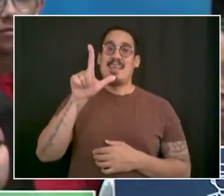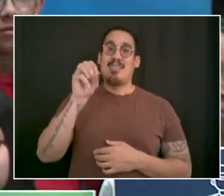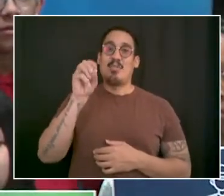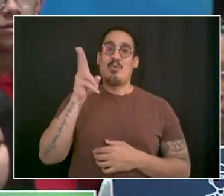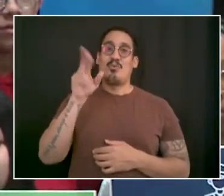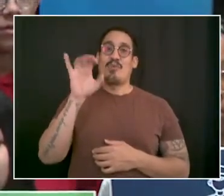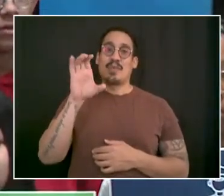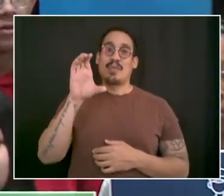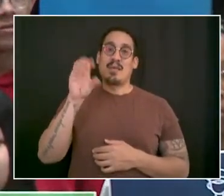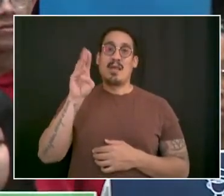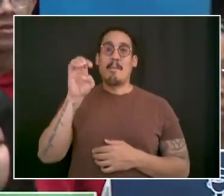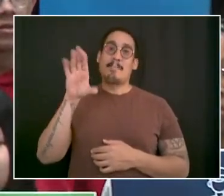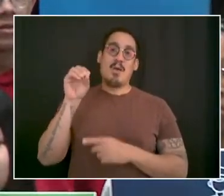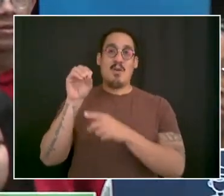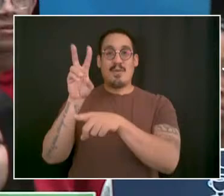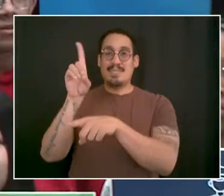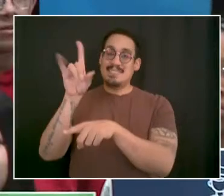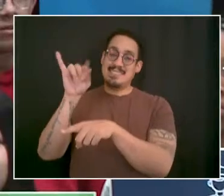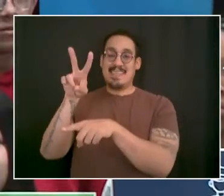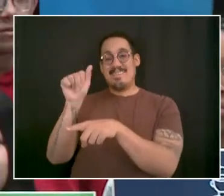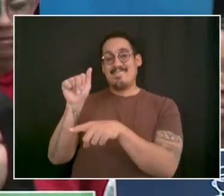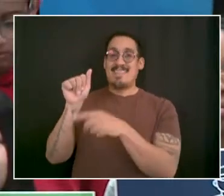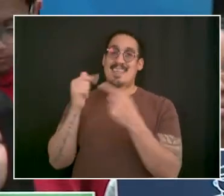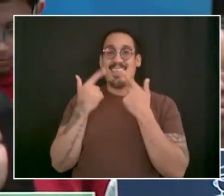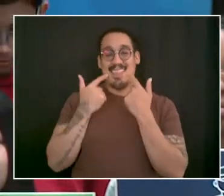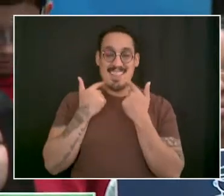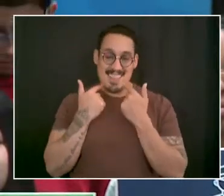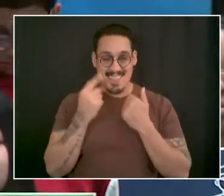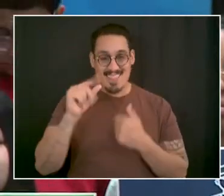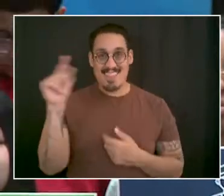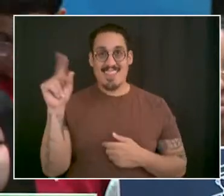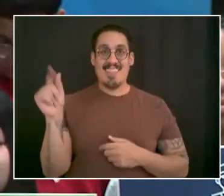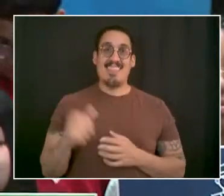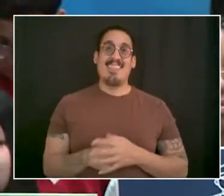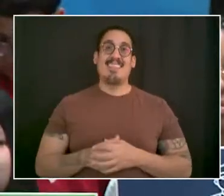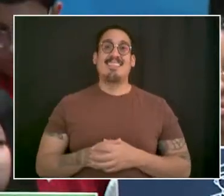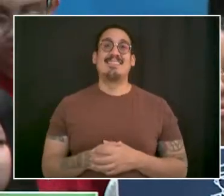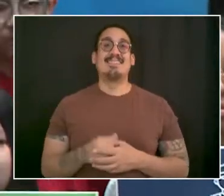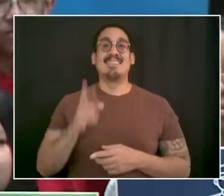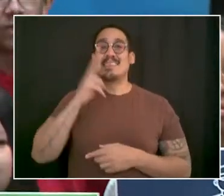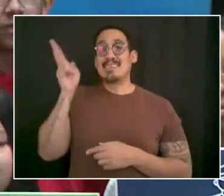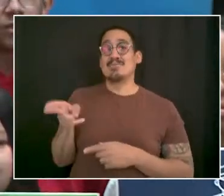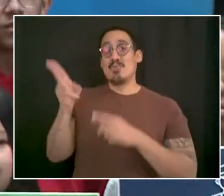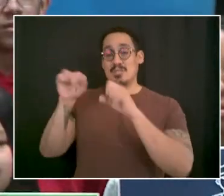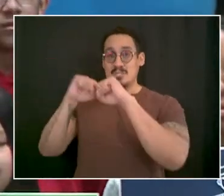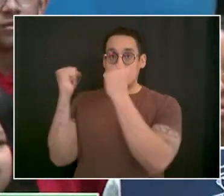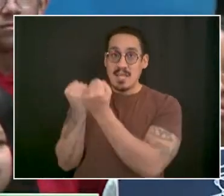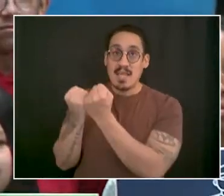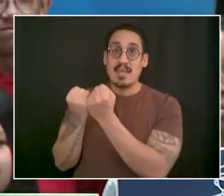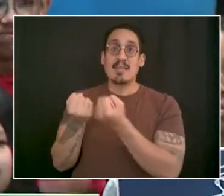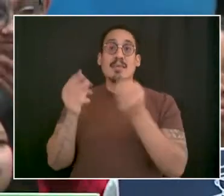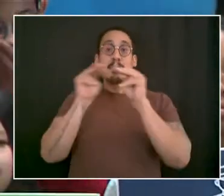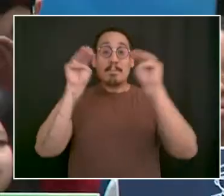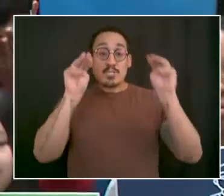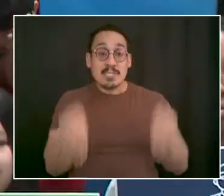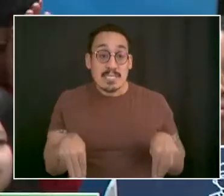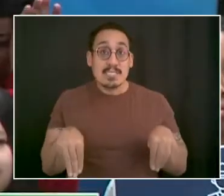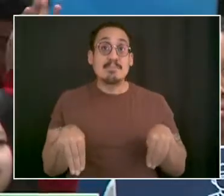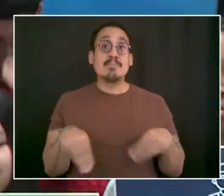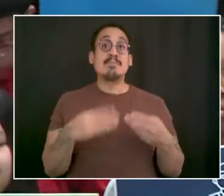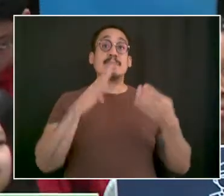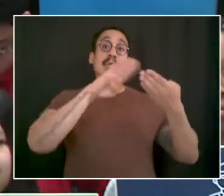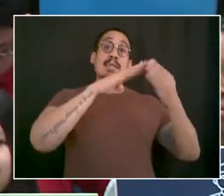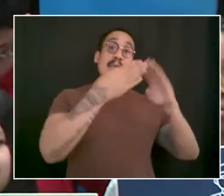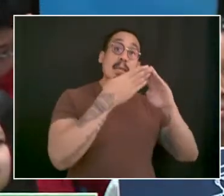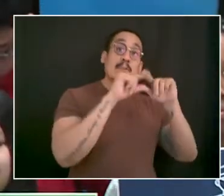This includes museums, historical societies, and botanical gardens, as well as neighborhood groups. So find one